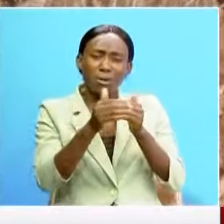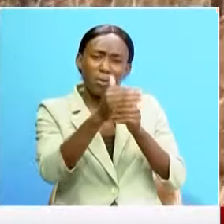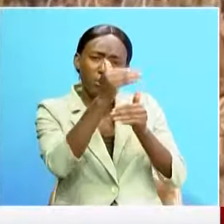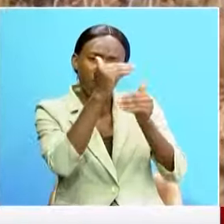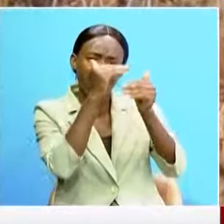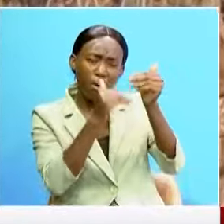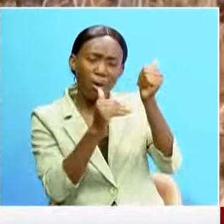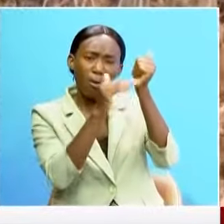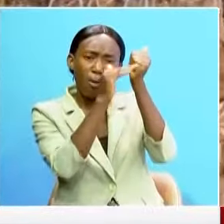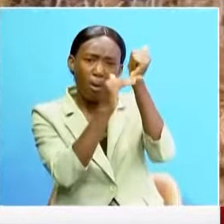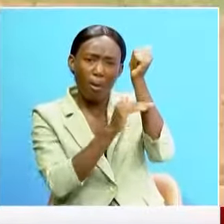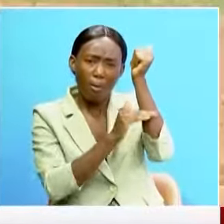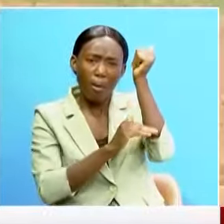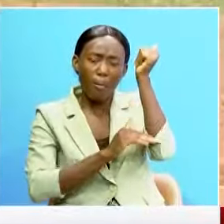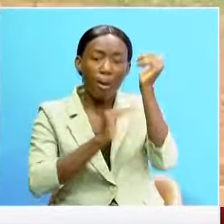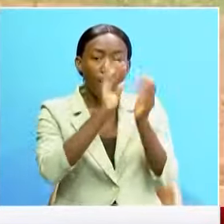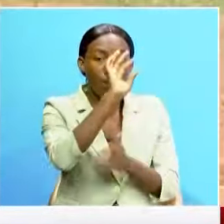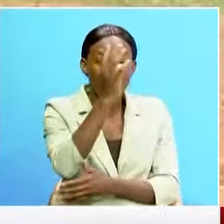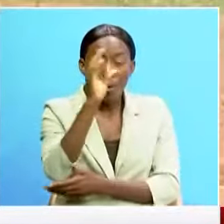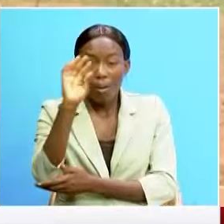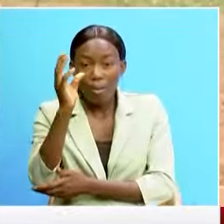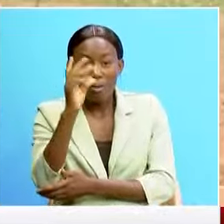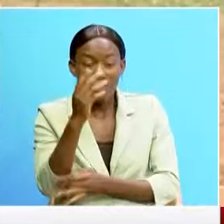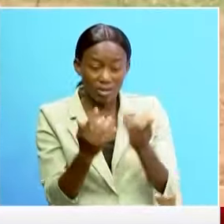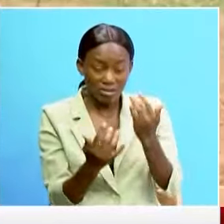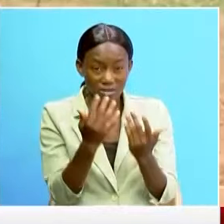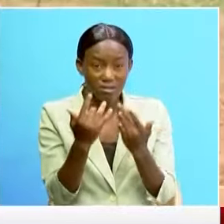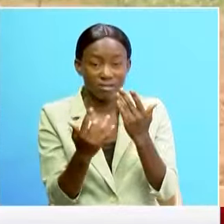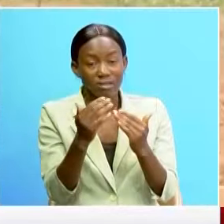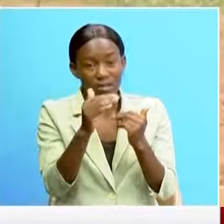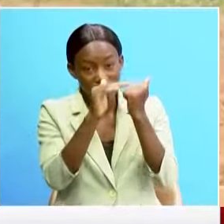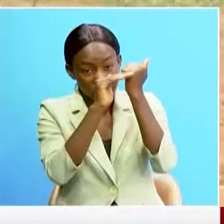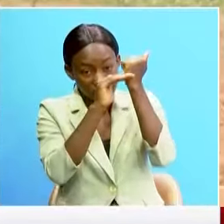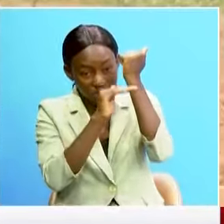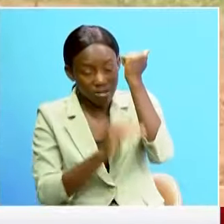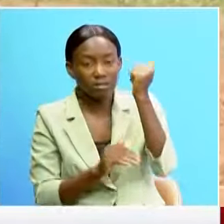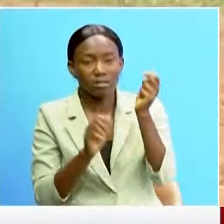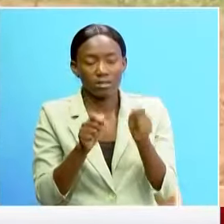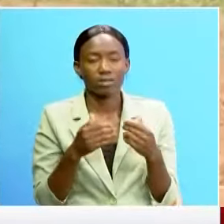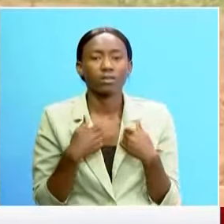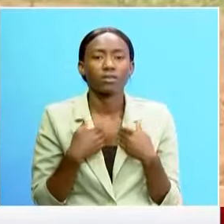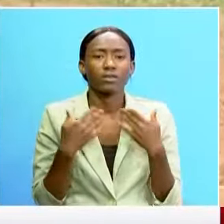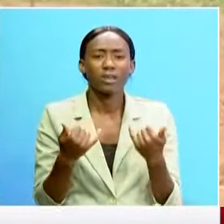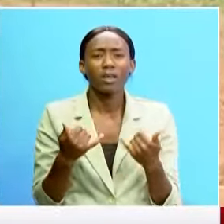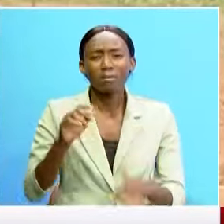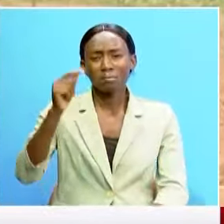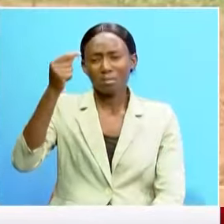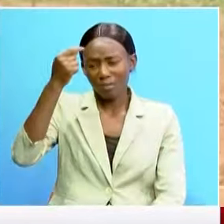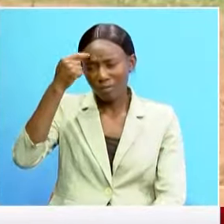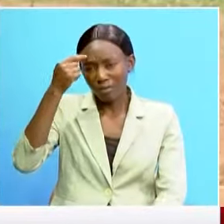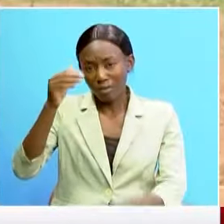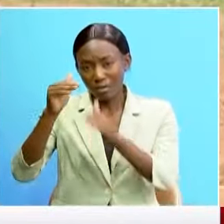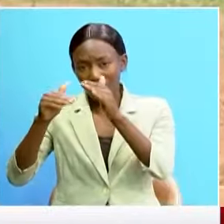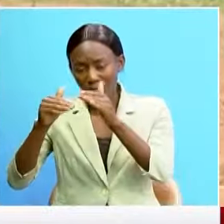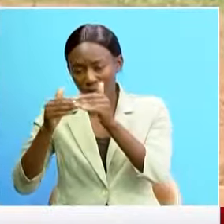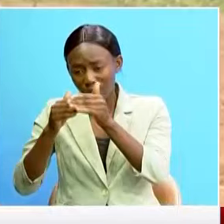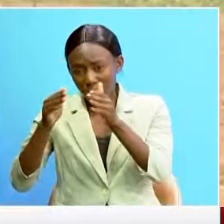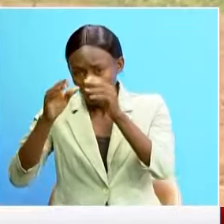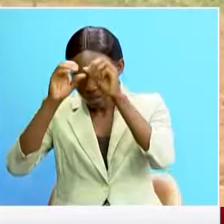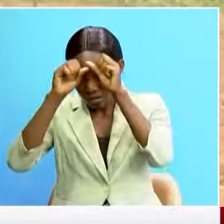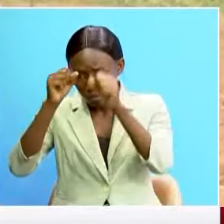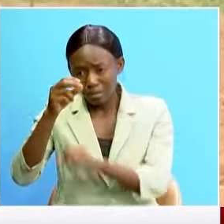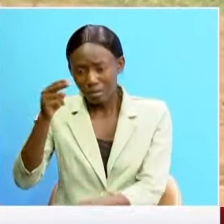anthropogenic bushfires. I need not emphasize that government, under the leadership of His Excellency the President